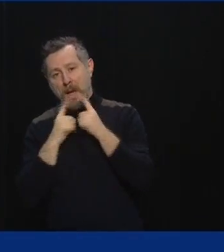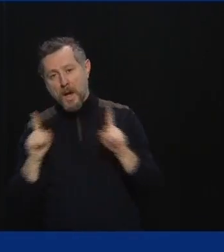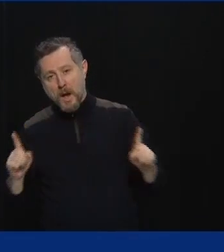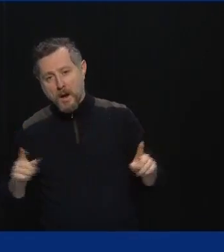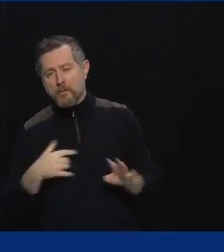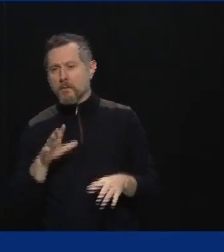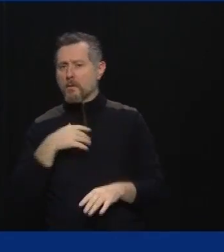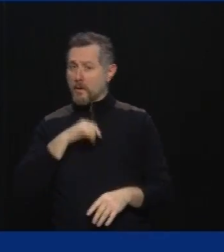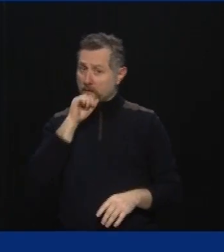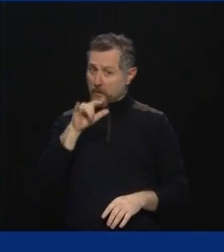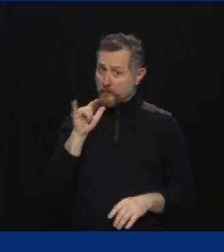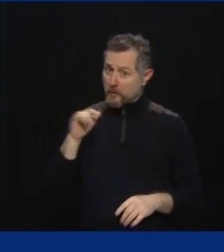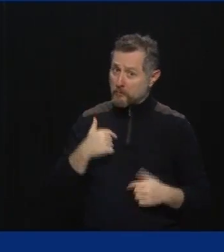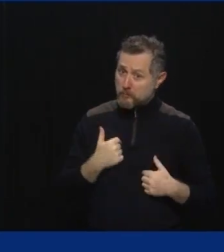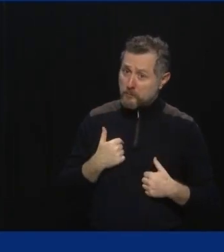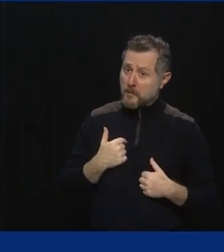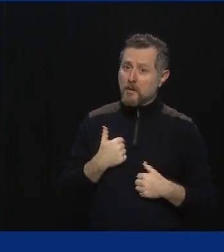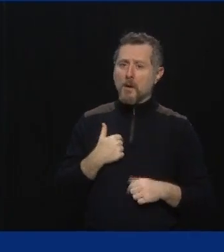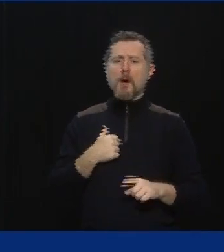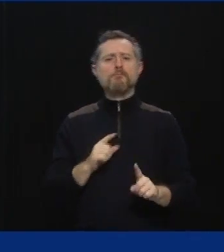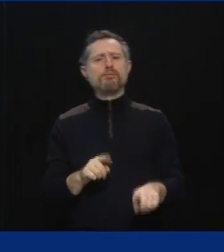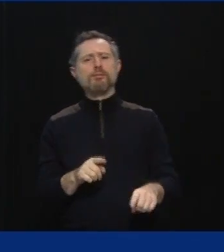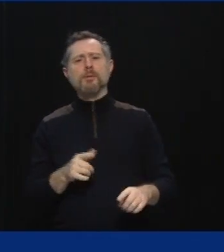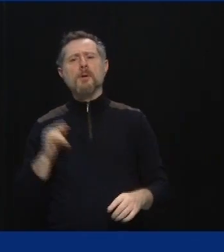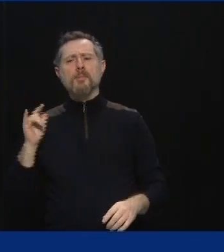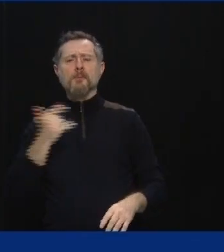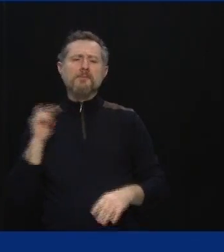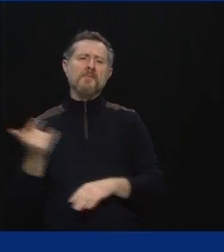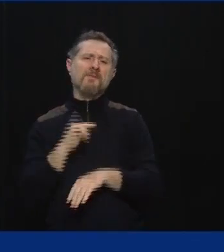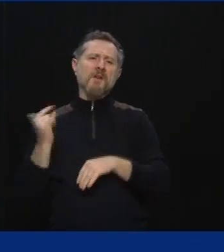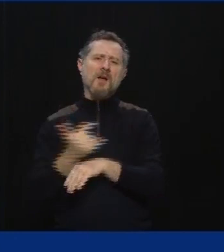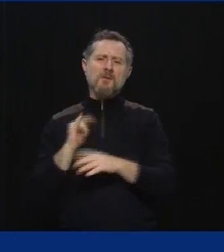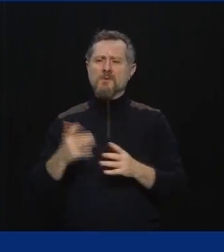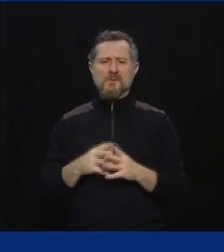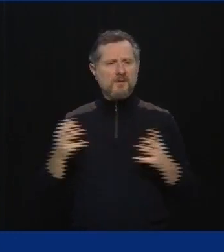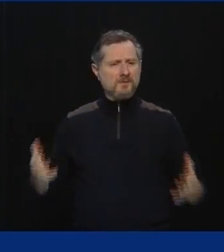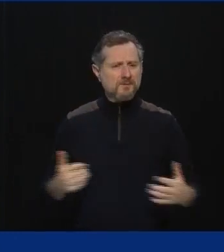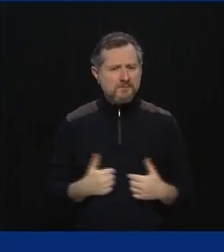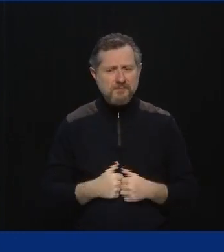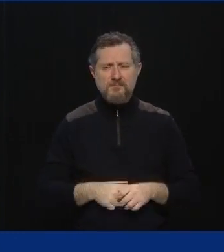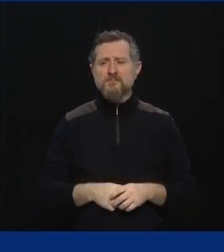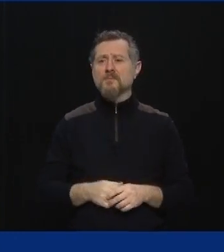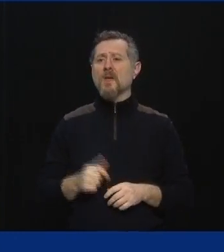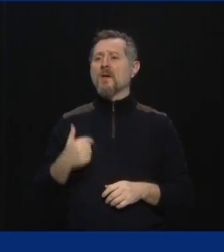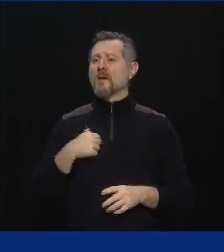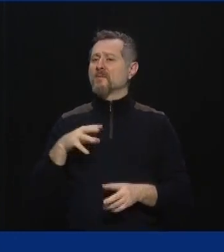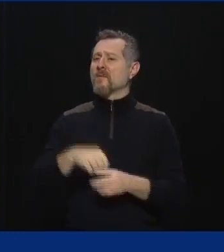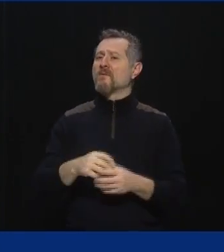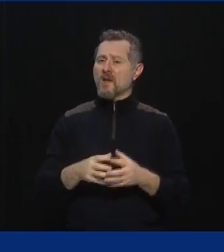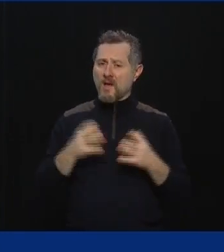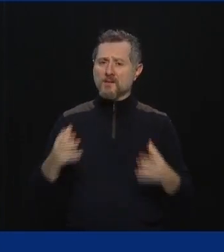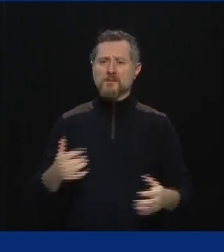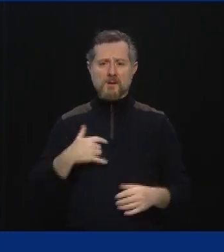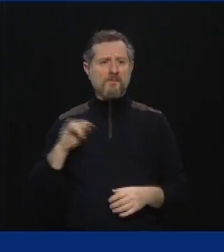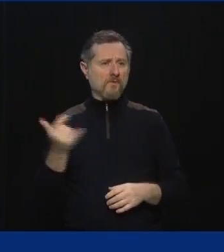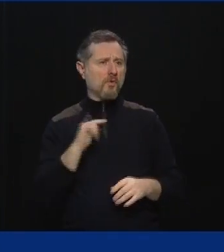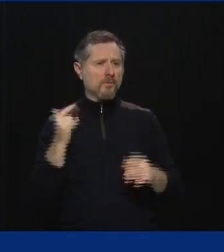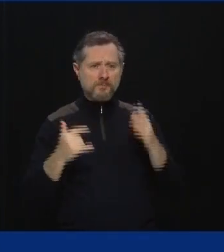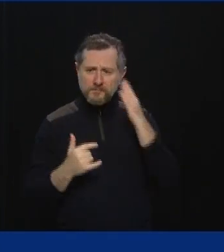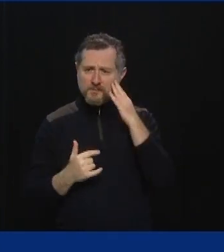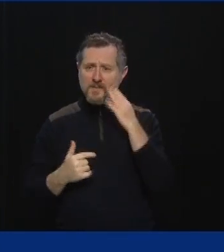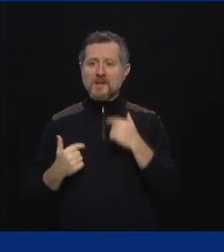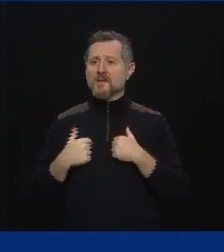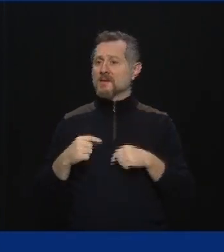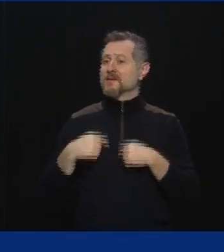spent more time in the airports than anybody other than someone who's got a Port Authority badge, right? And I saw them, particularly over the